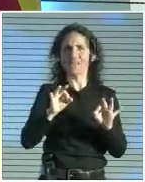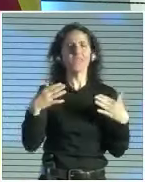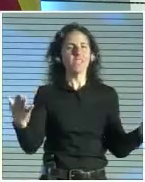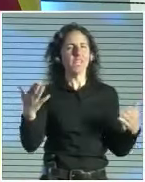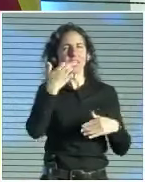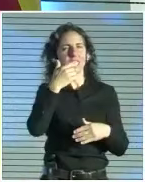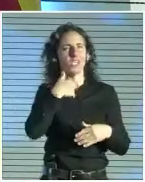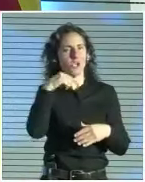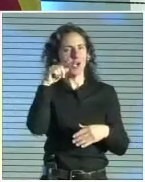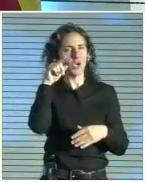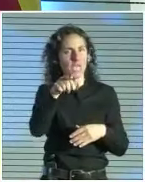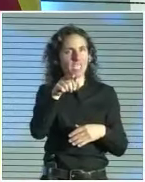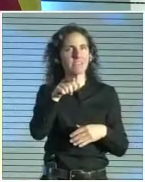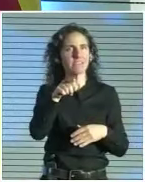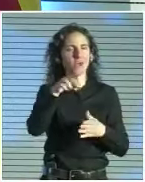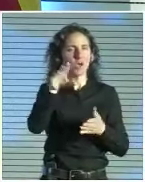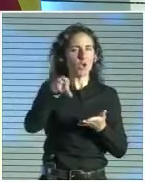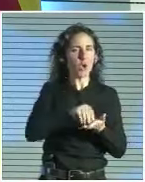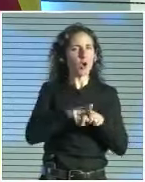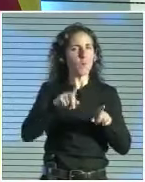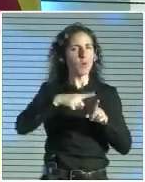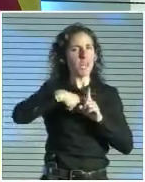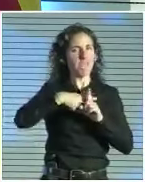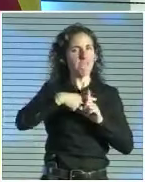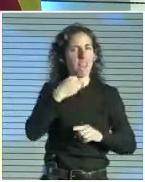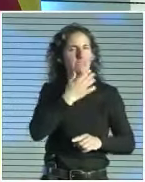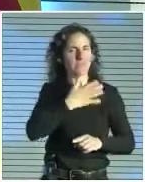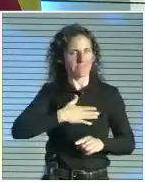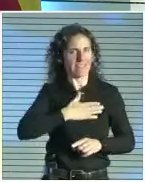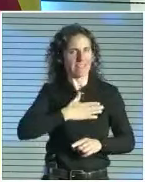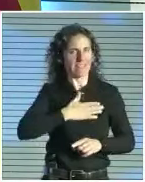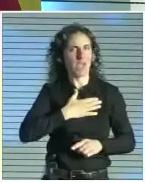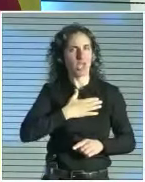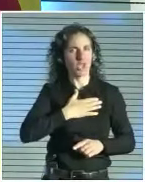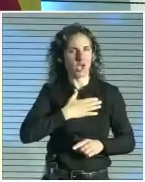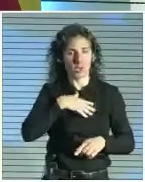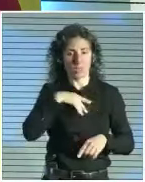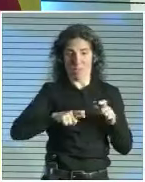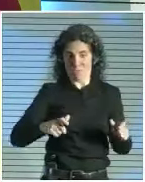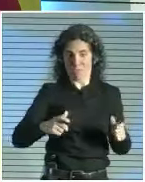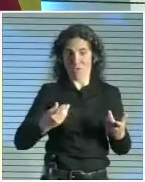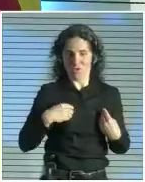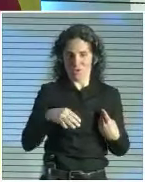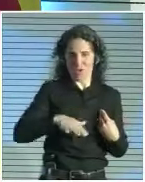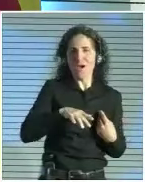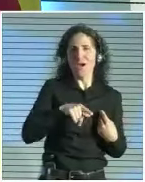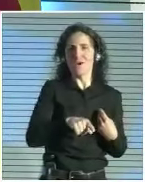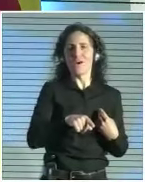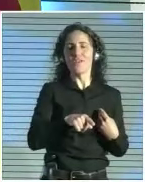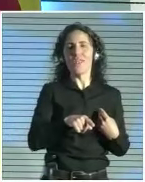satisfaction from the local level, which we very often try to engage as much as possible.